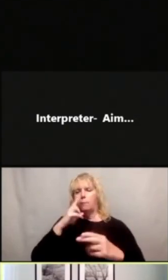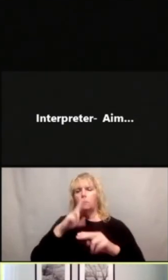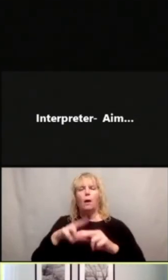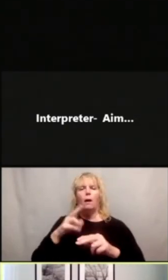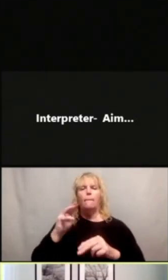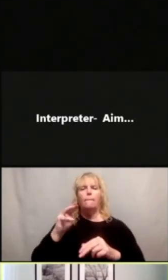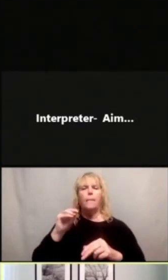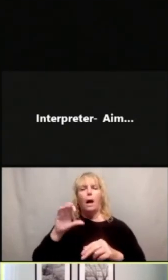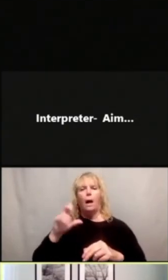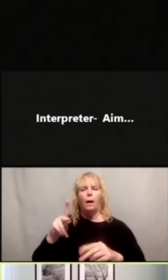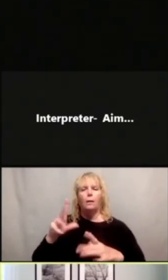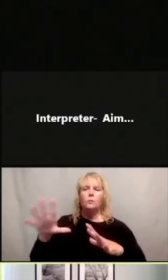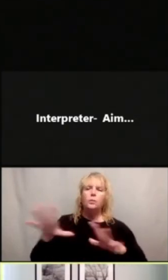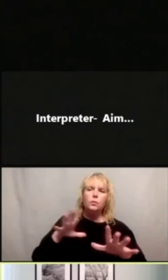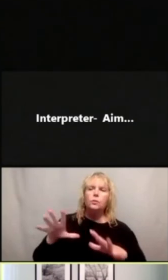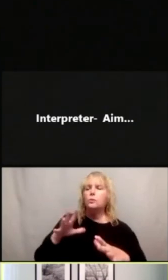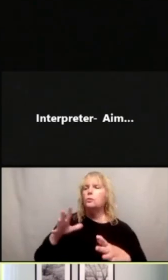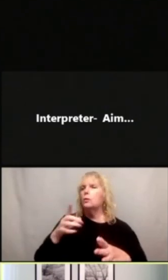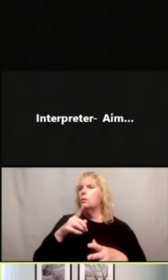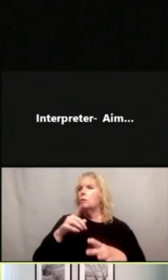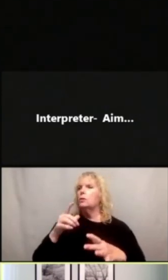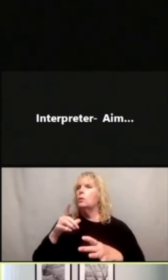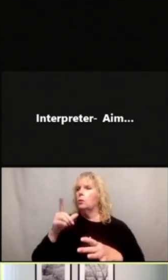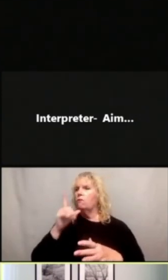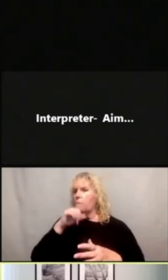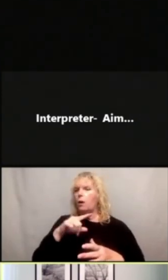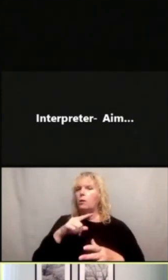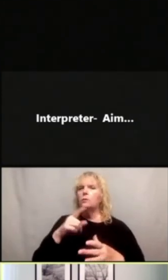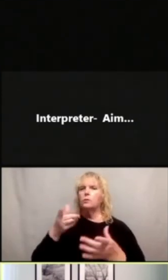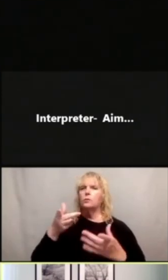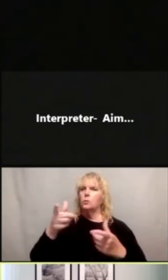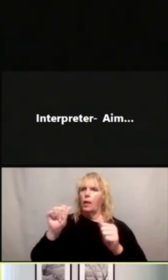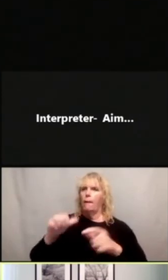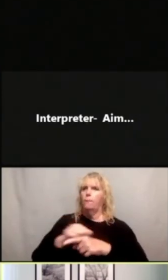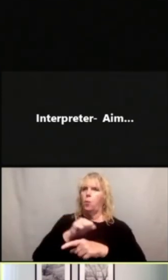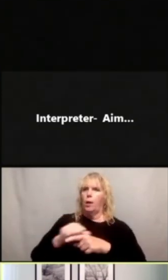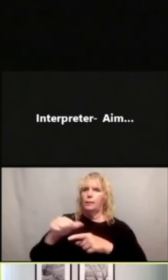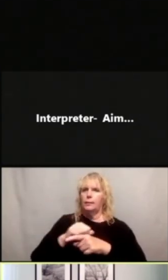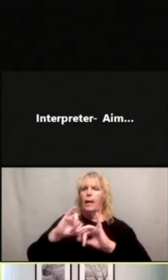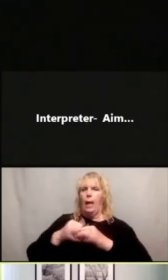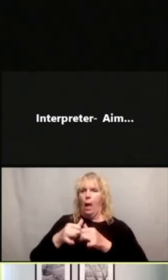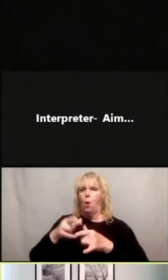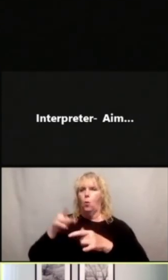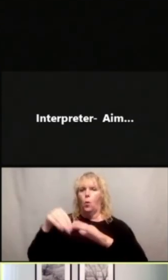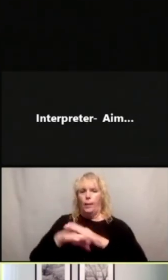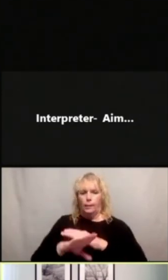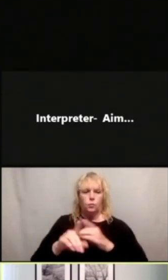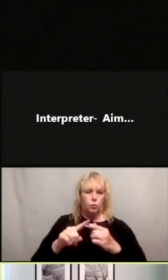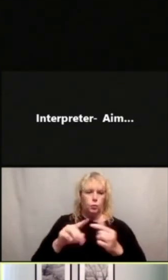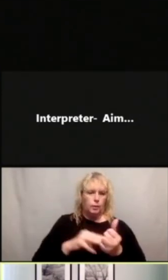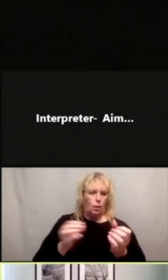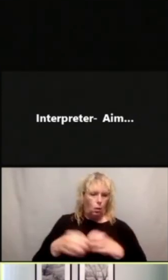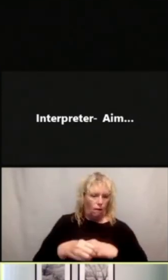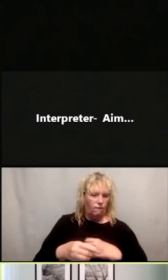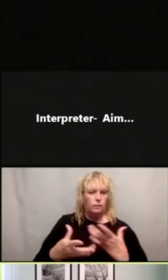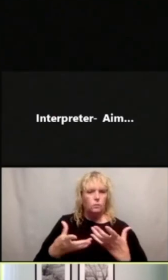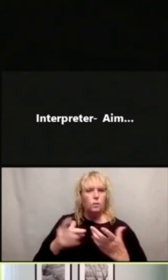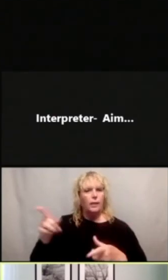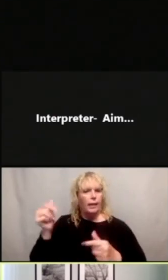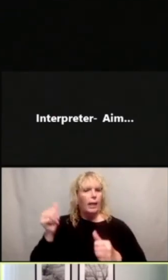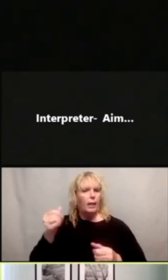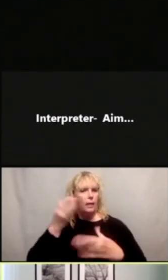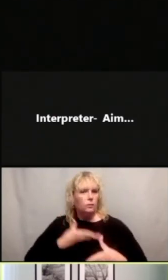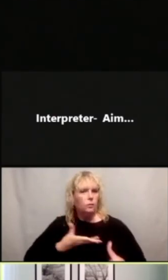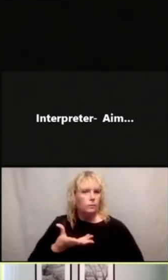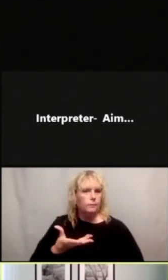more real interactions. So those are a few areas that they let us know. So